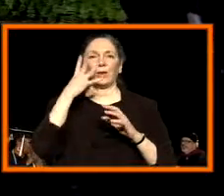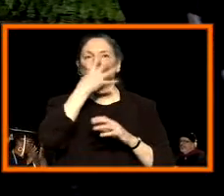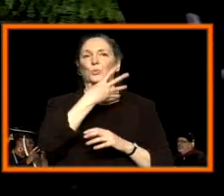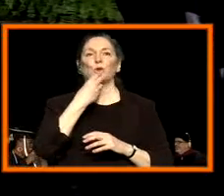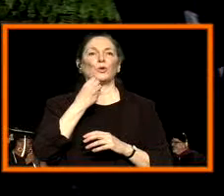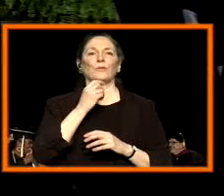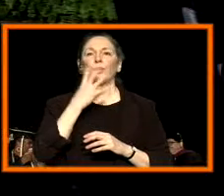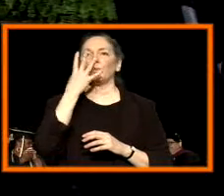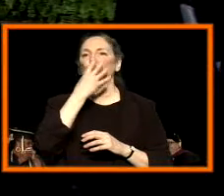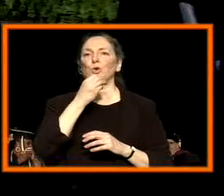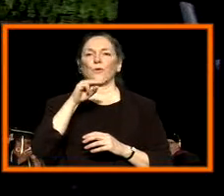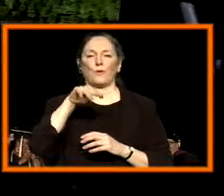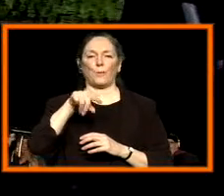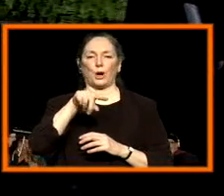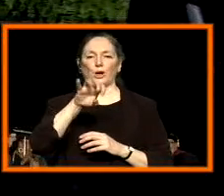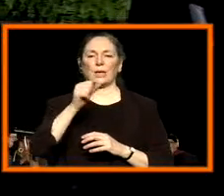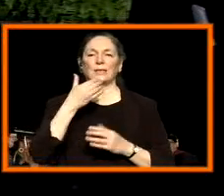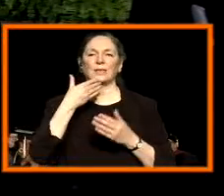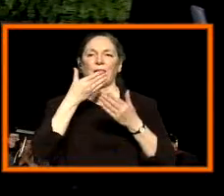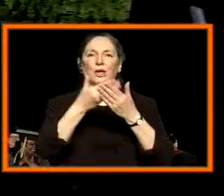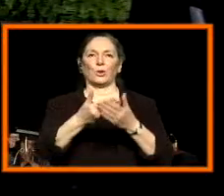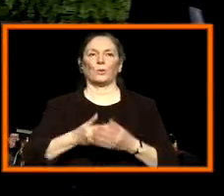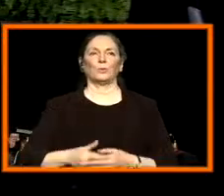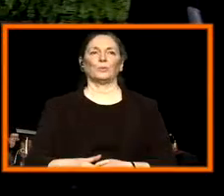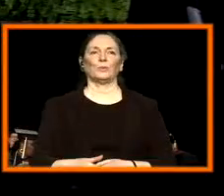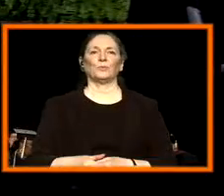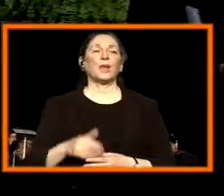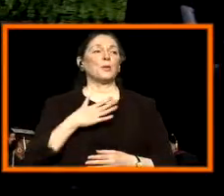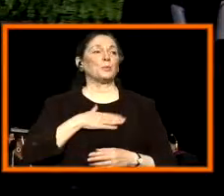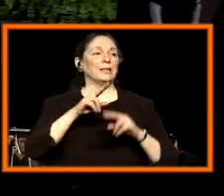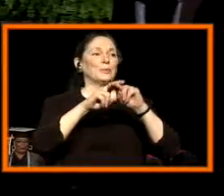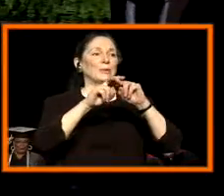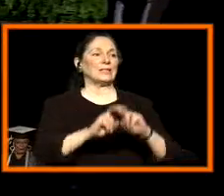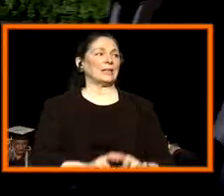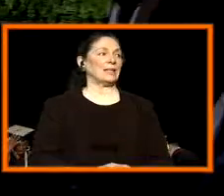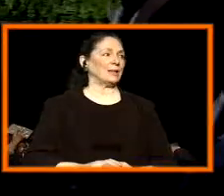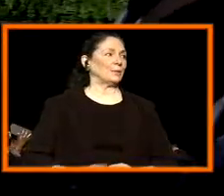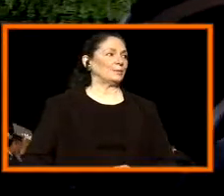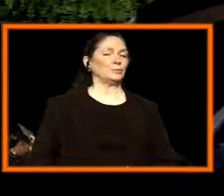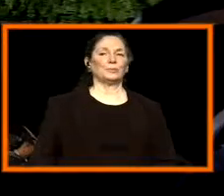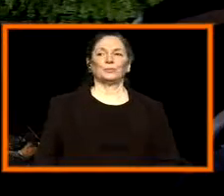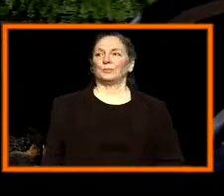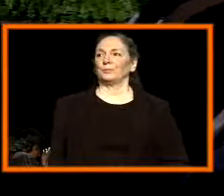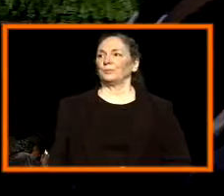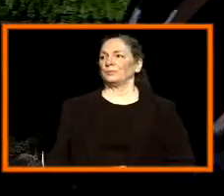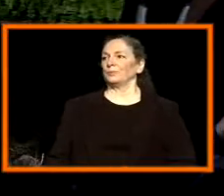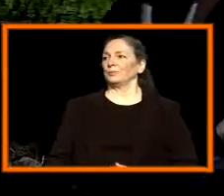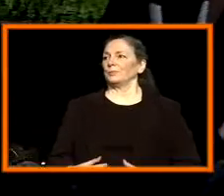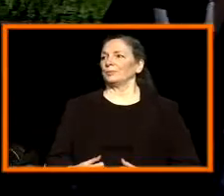Beautiful, just beautiful, Marquise. Thank you. Please be seated.